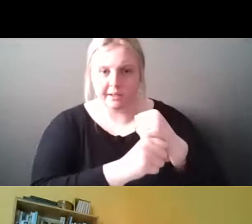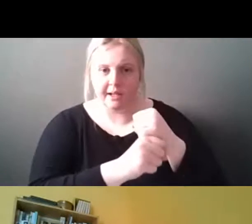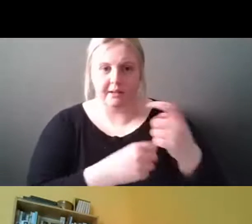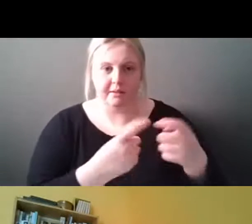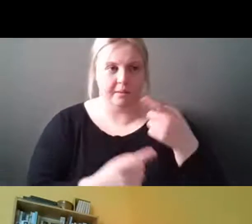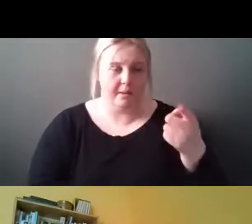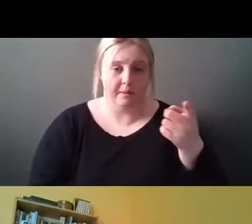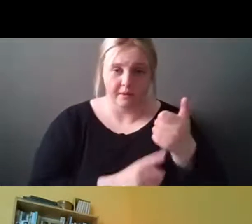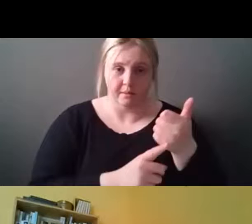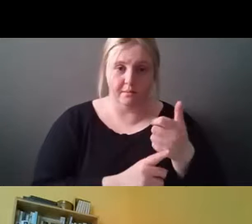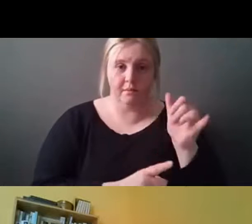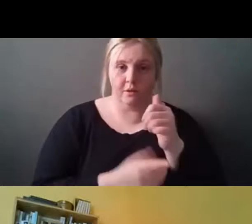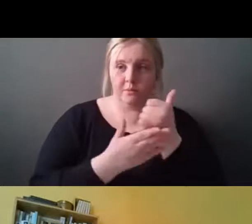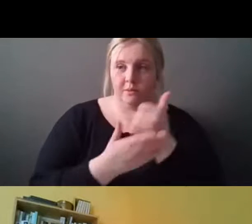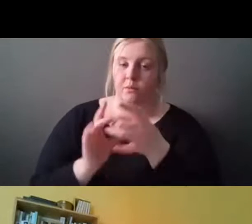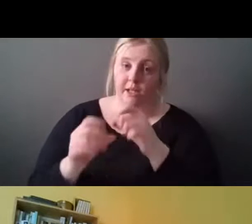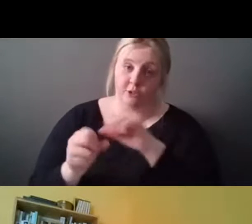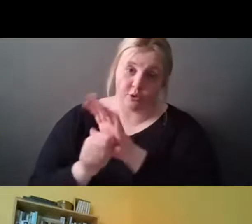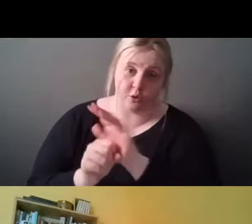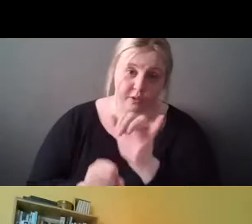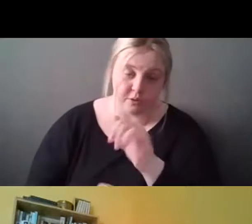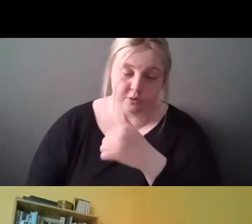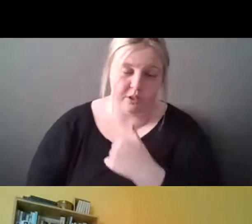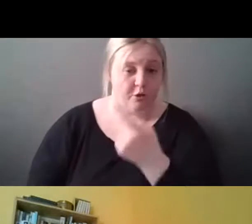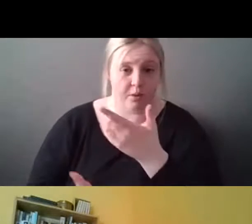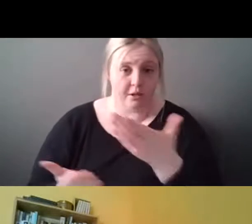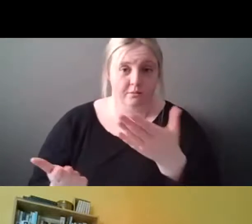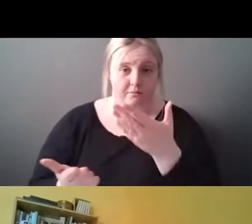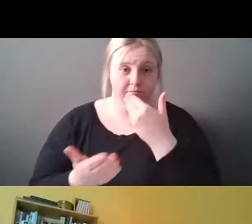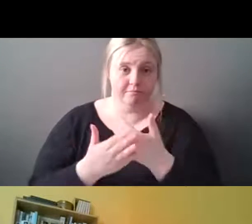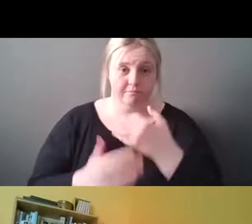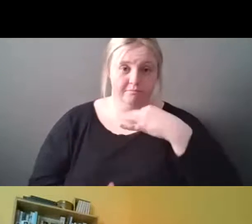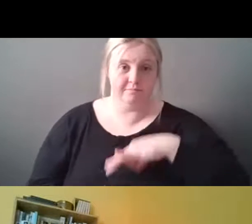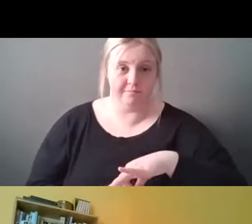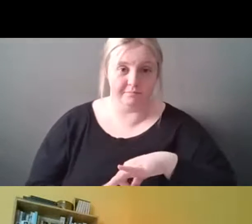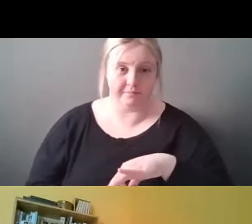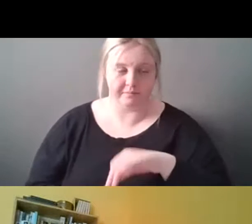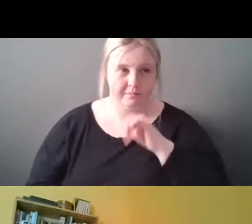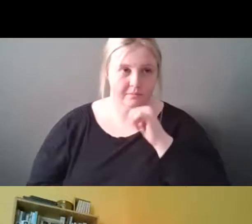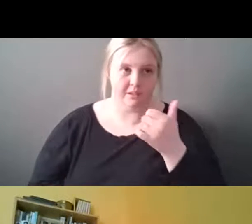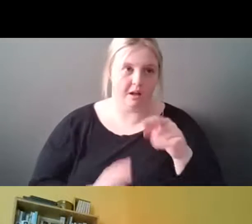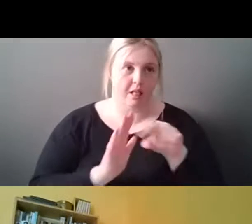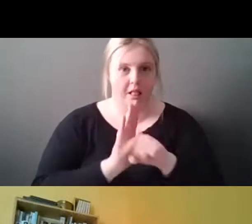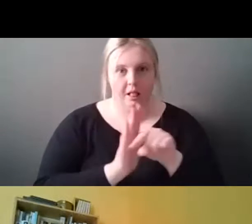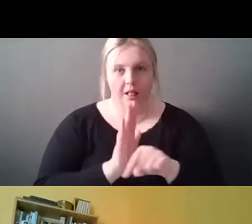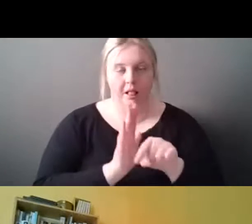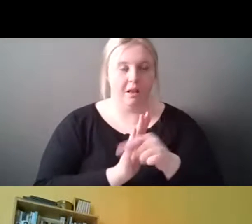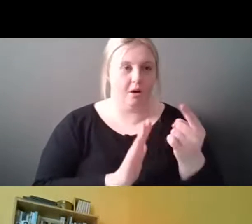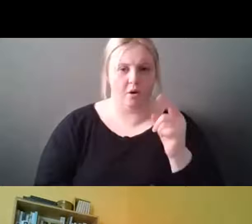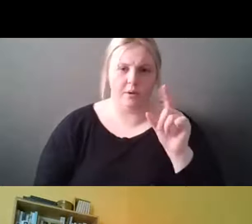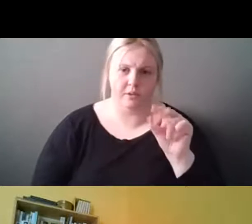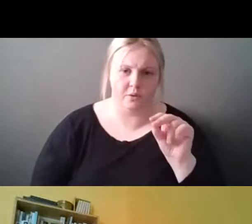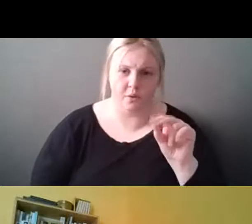been thinking in terms of that. So I just wanted to add that as a side note so that it doesn't come across as completely glum and sad. But the